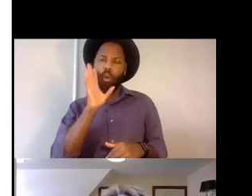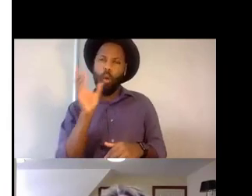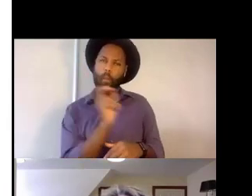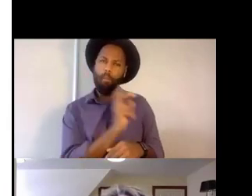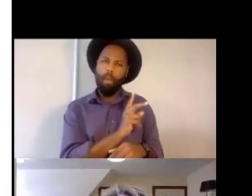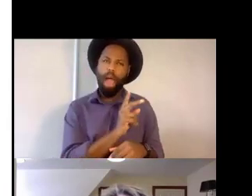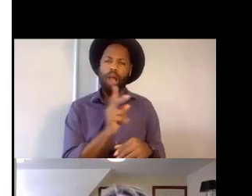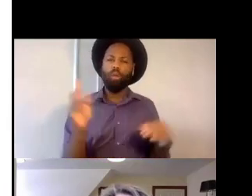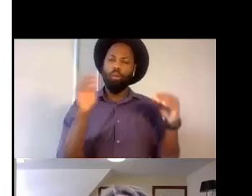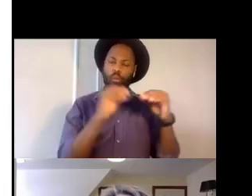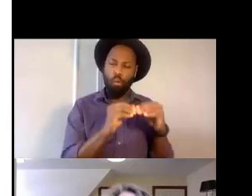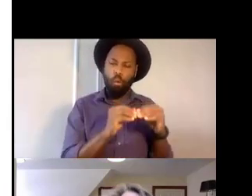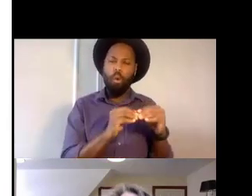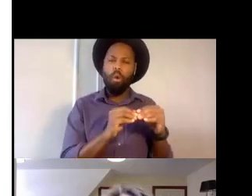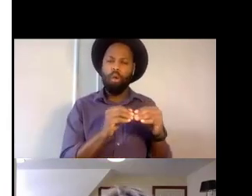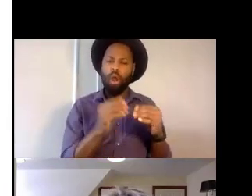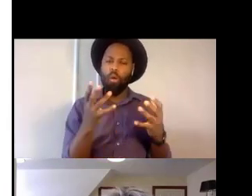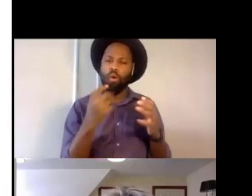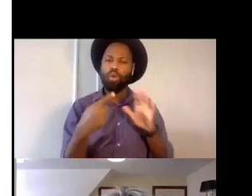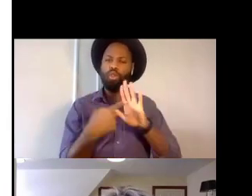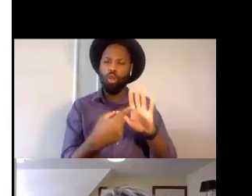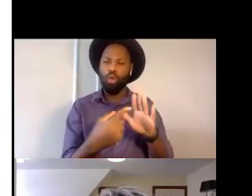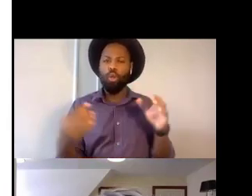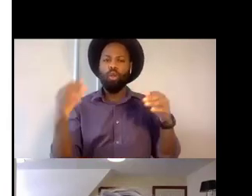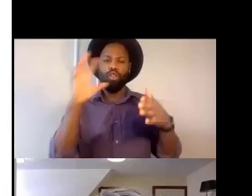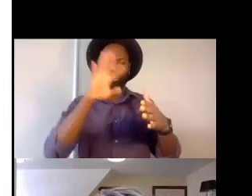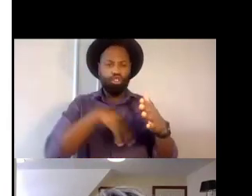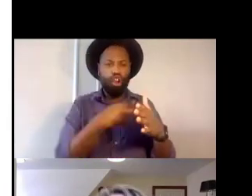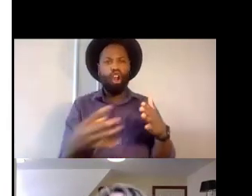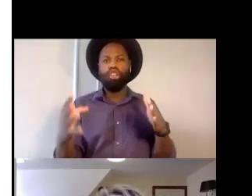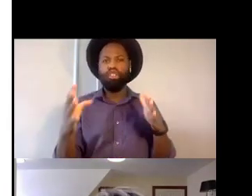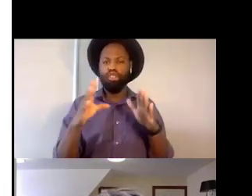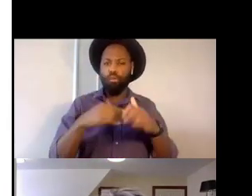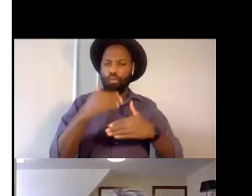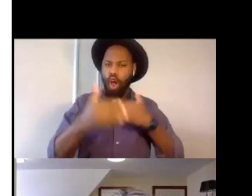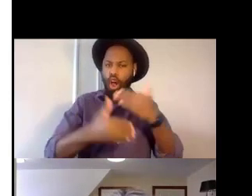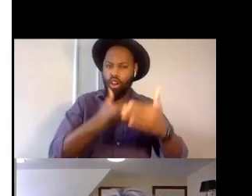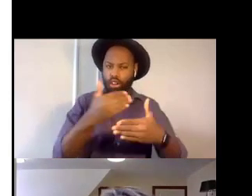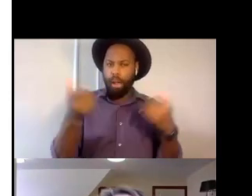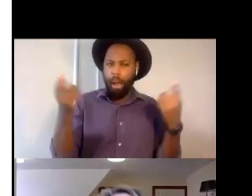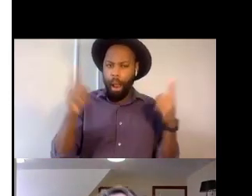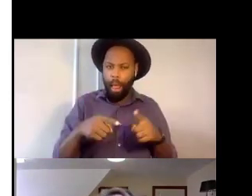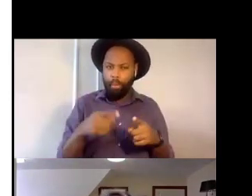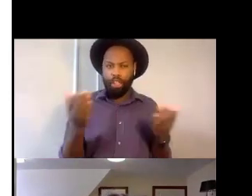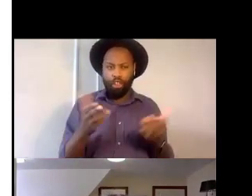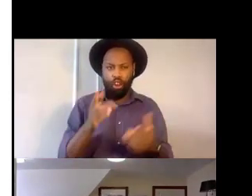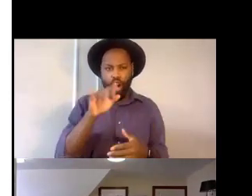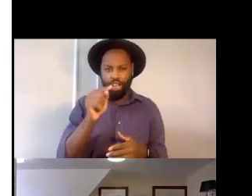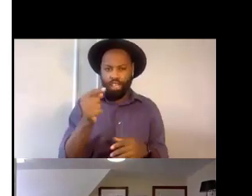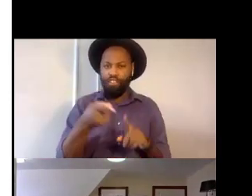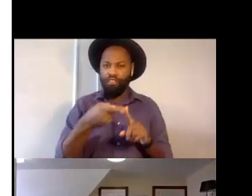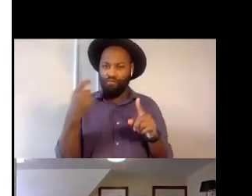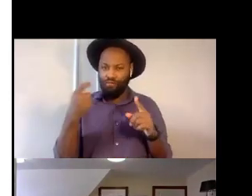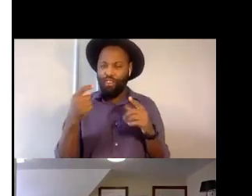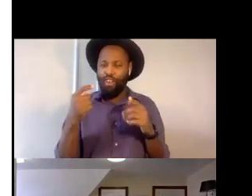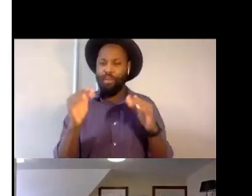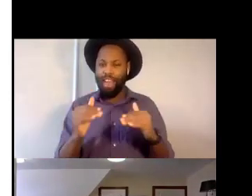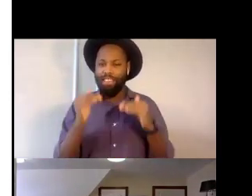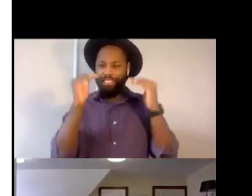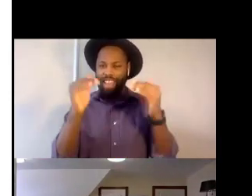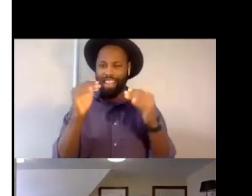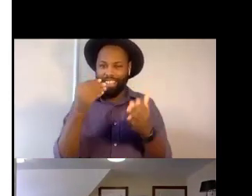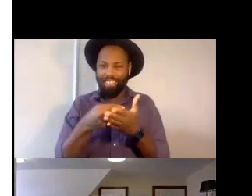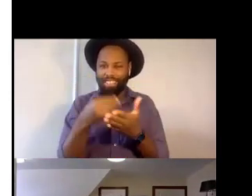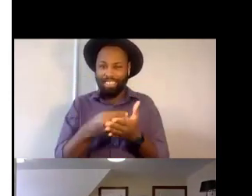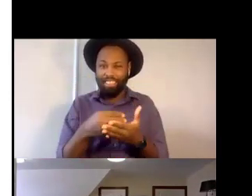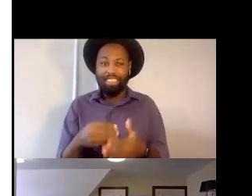some charts about progress that has been happening at RIT as a result of Advance funding. A couple of the lasting impacts: